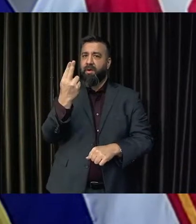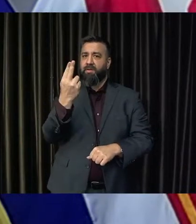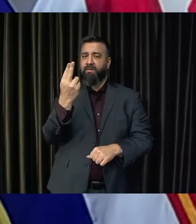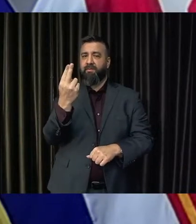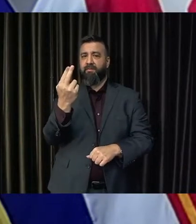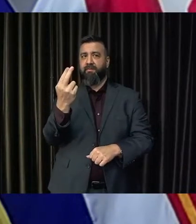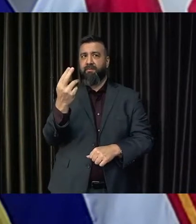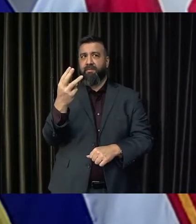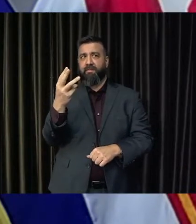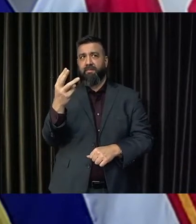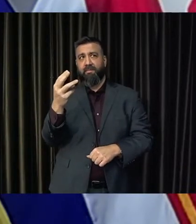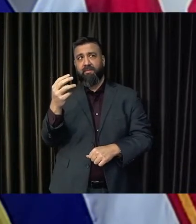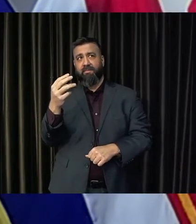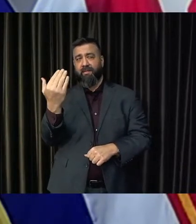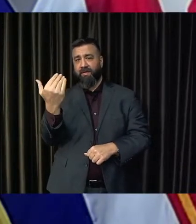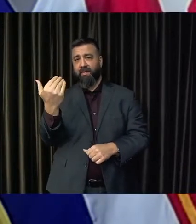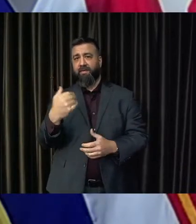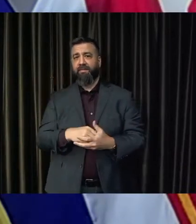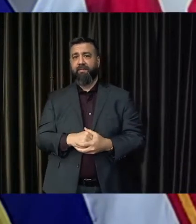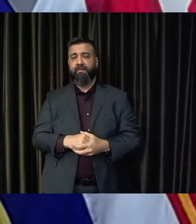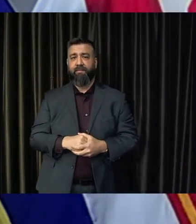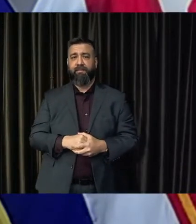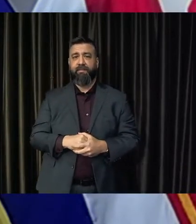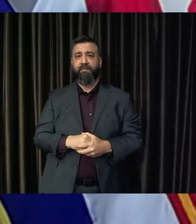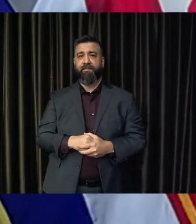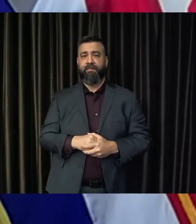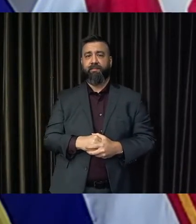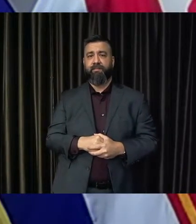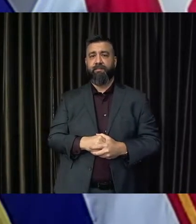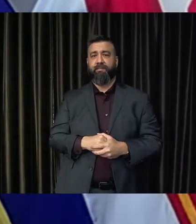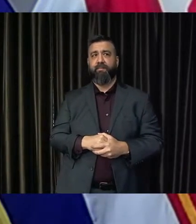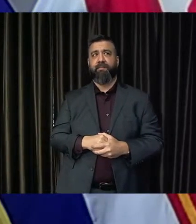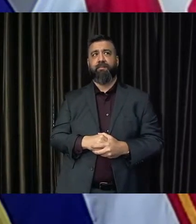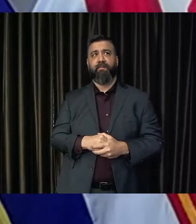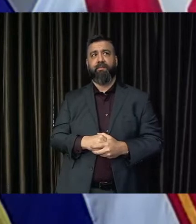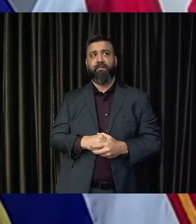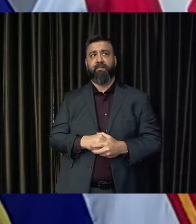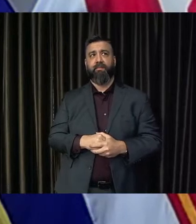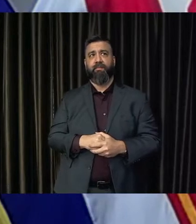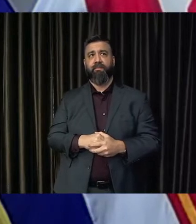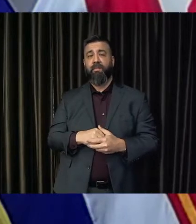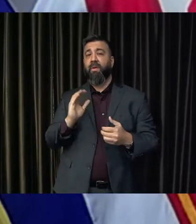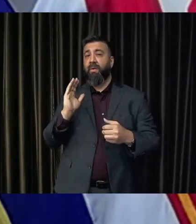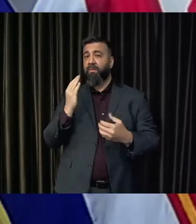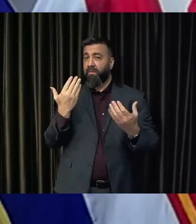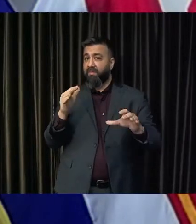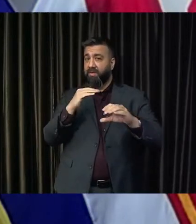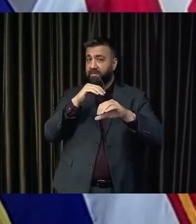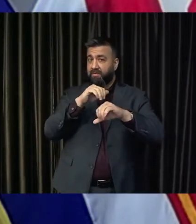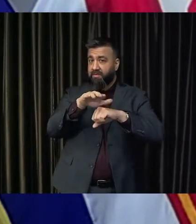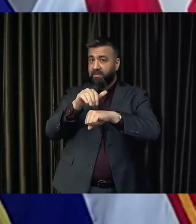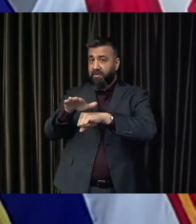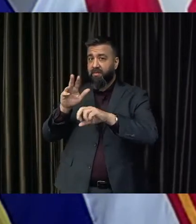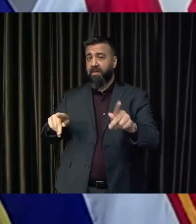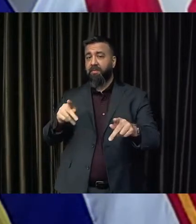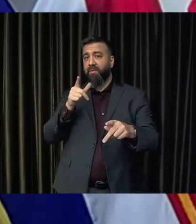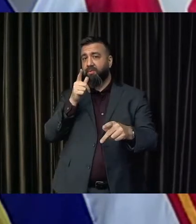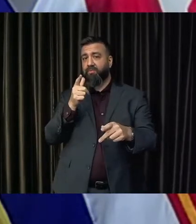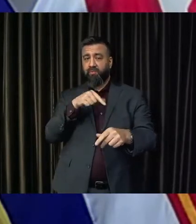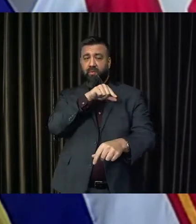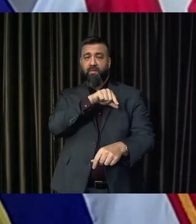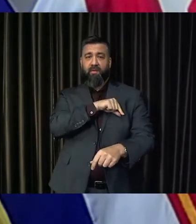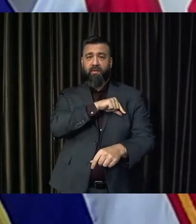We send the scheduling invitation to large numbers of people who are in eligible tiers. We do not